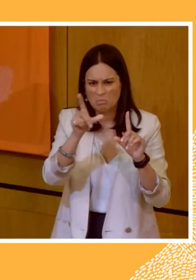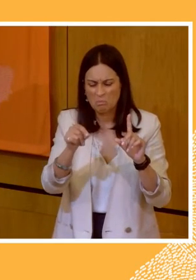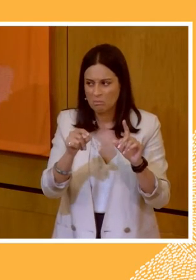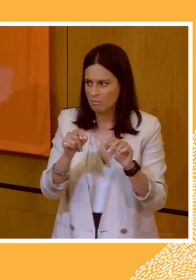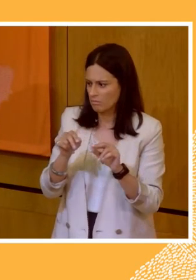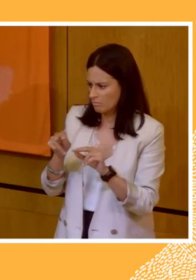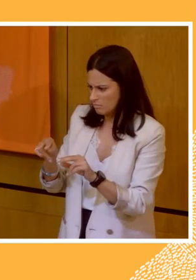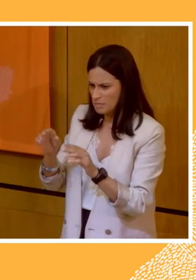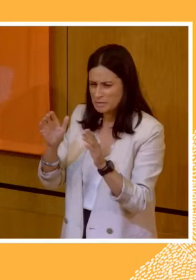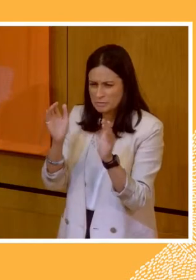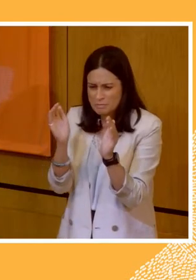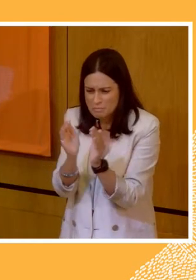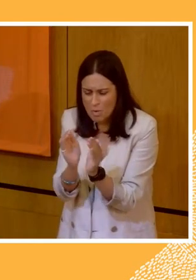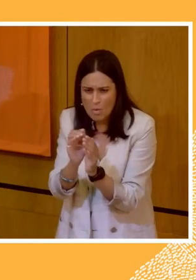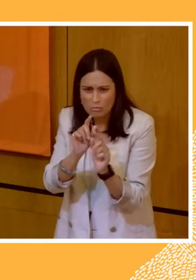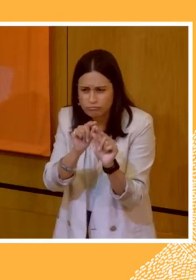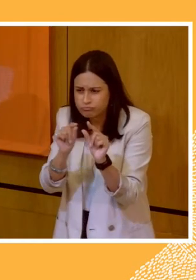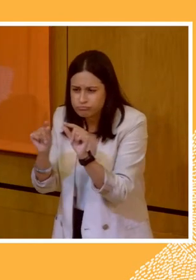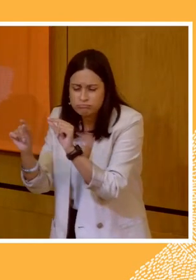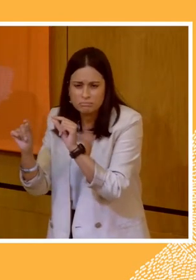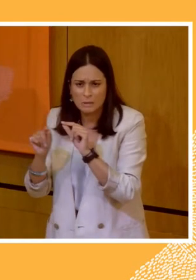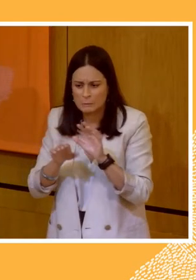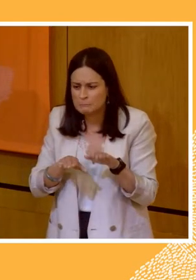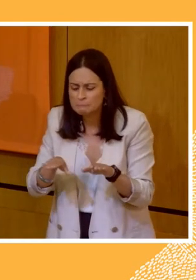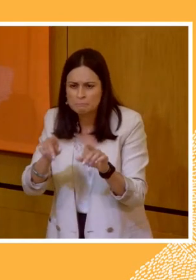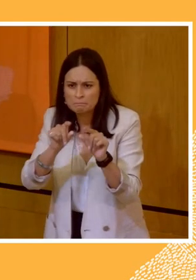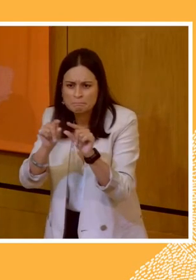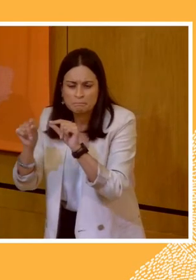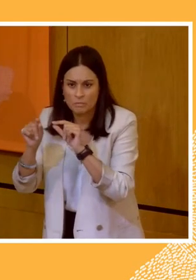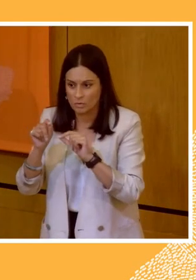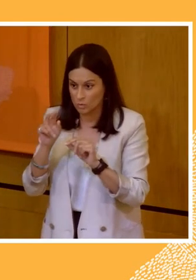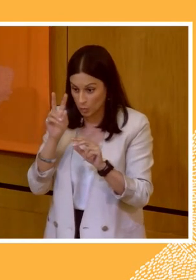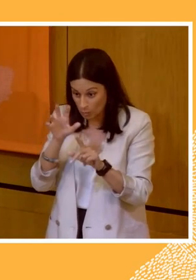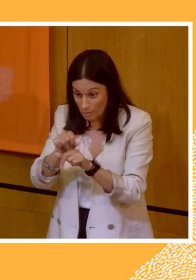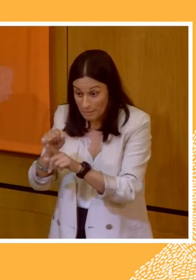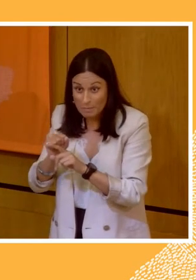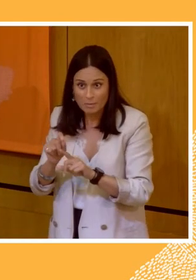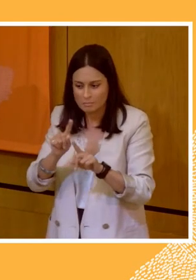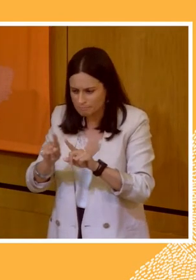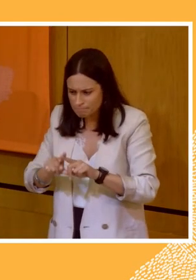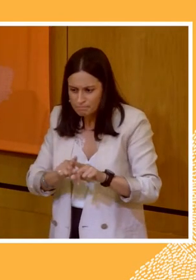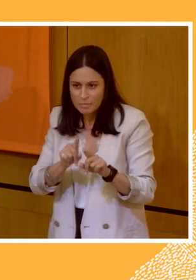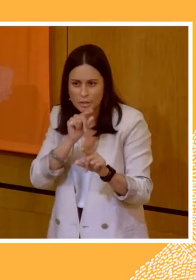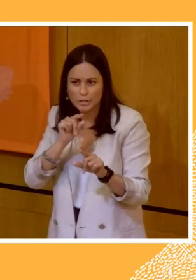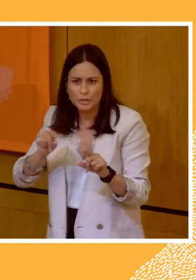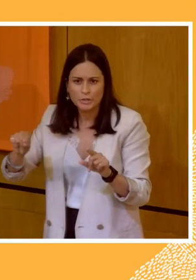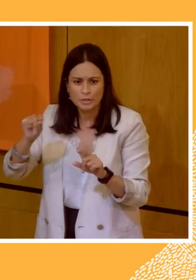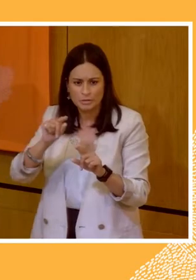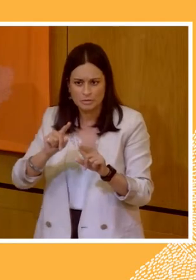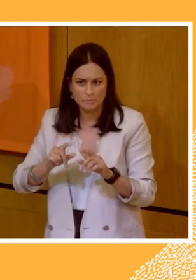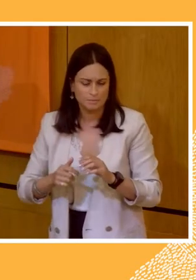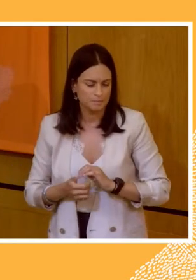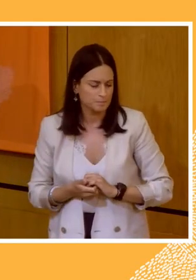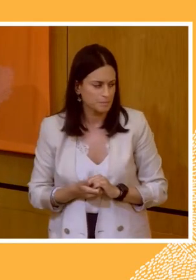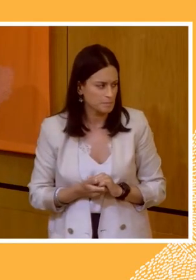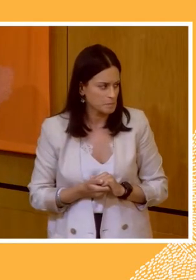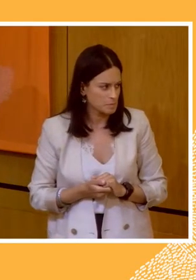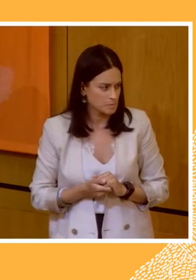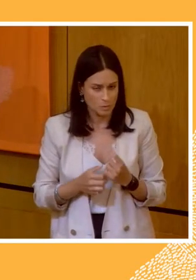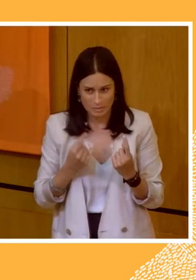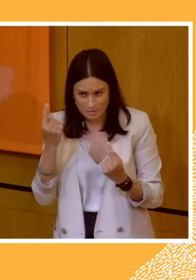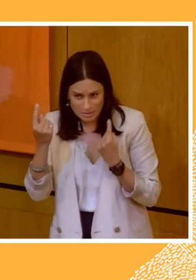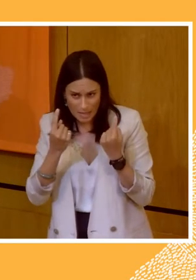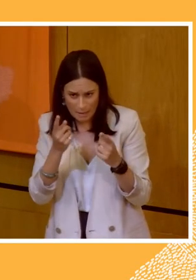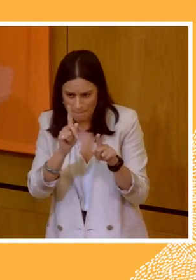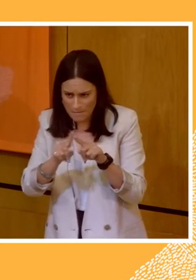one, small, small, small river birds, and the rest this side. So you find it here, different sounds. Yeah,